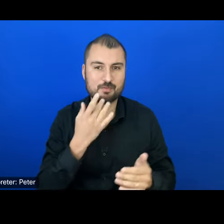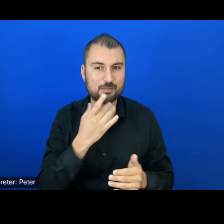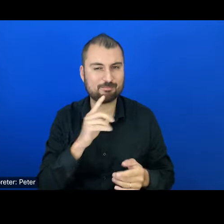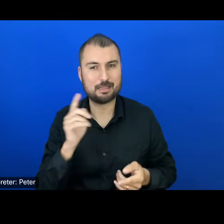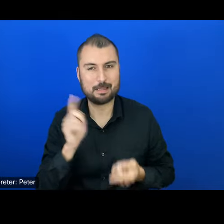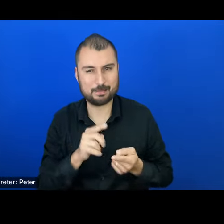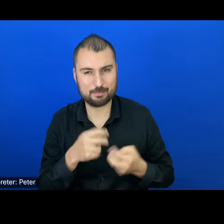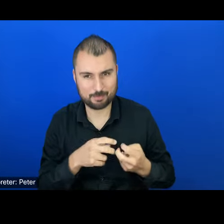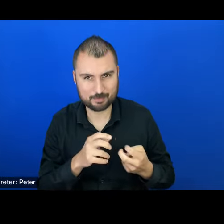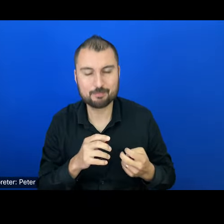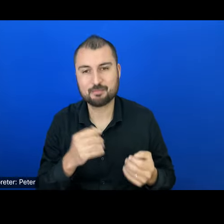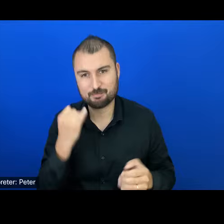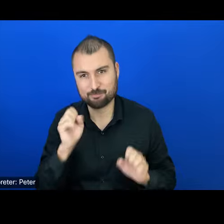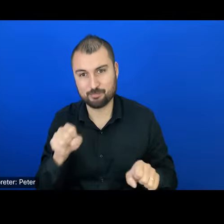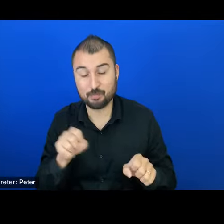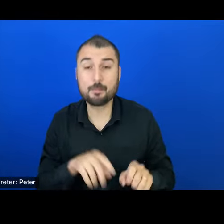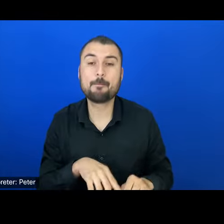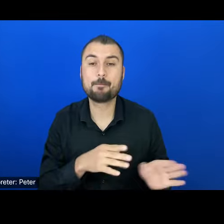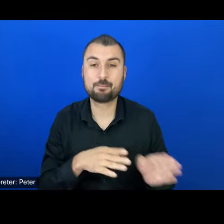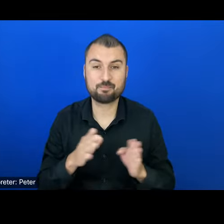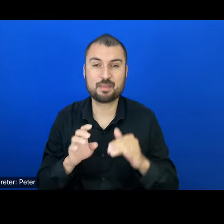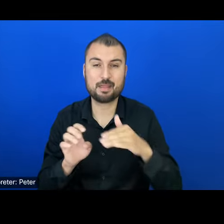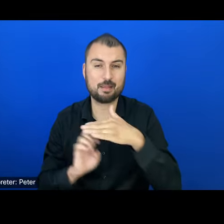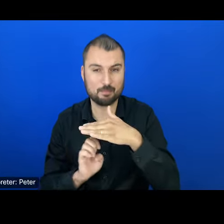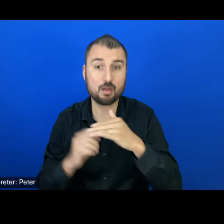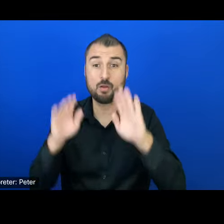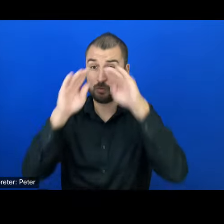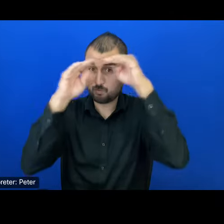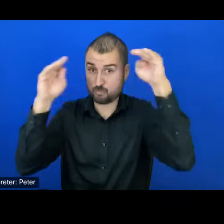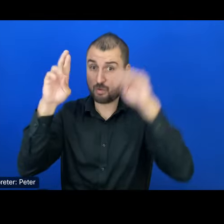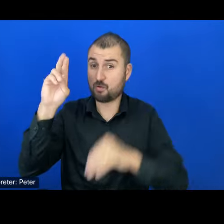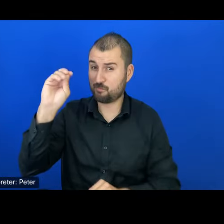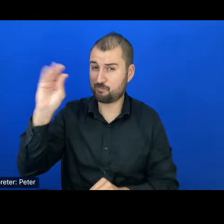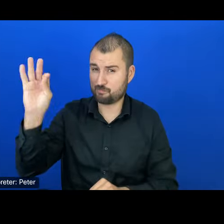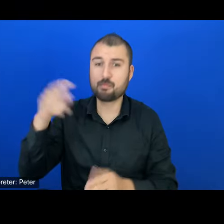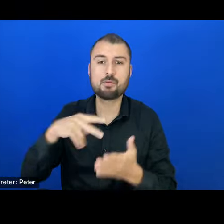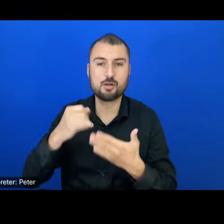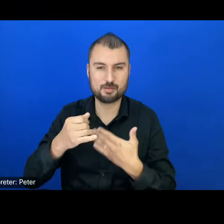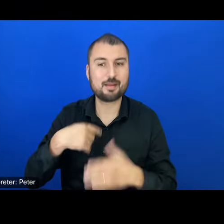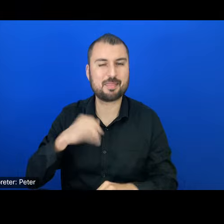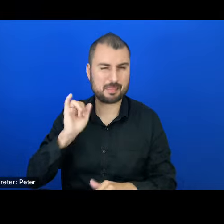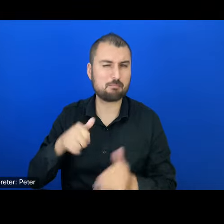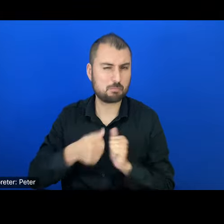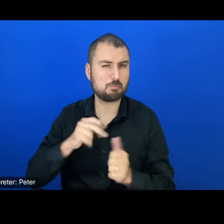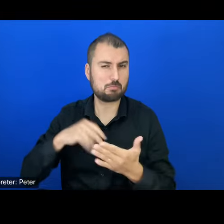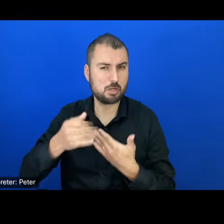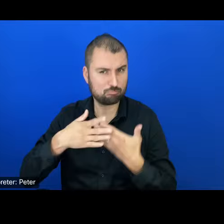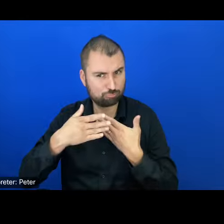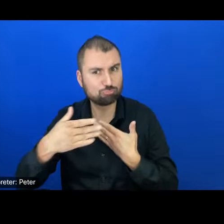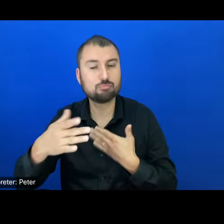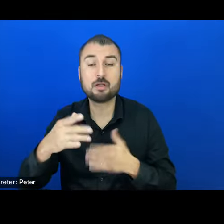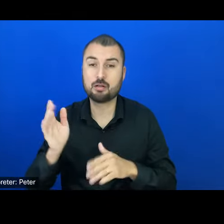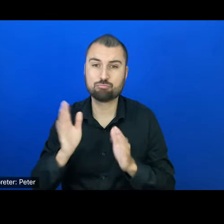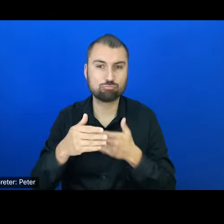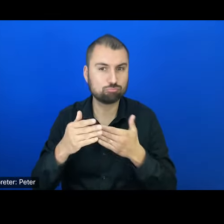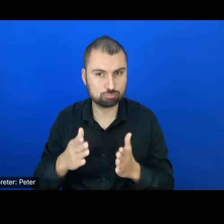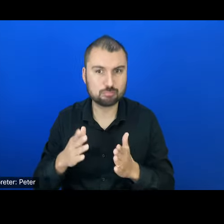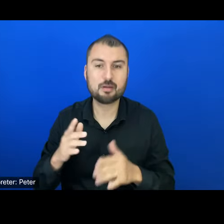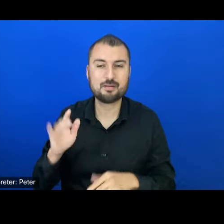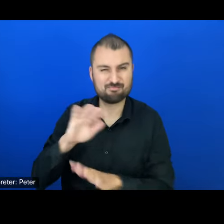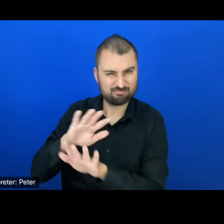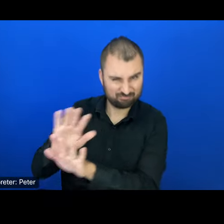On the elementary roof project, and that's going to be most of my projects going out in the future, will be roofs. I've been sort of deferring